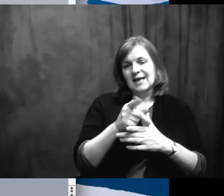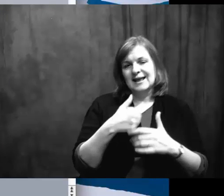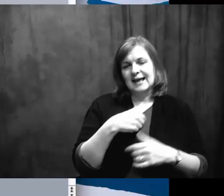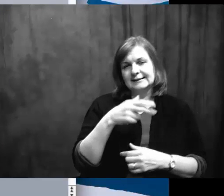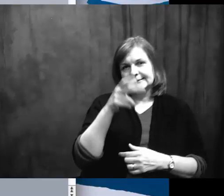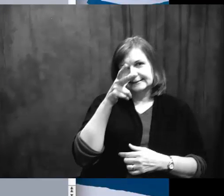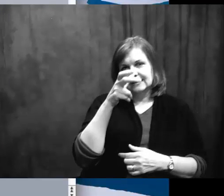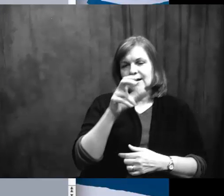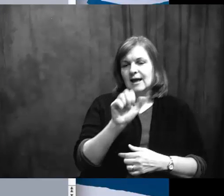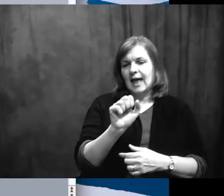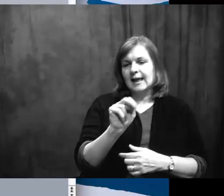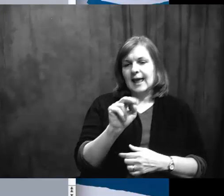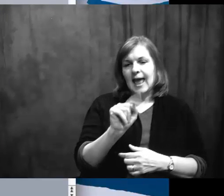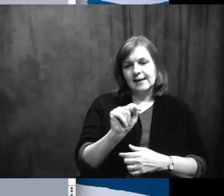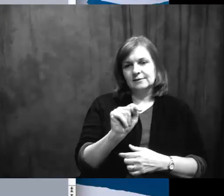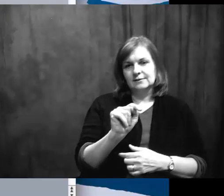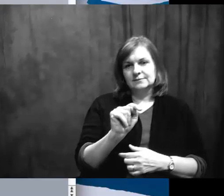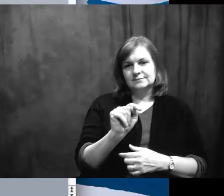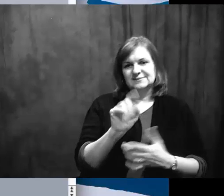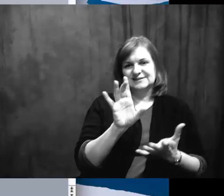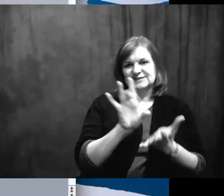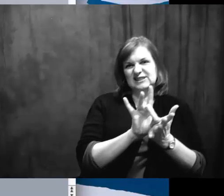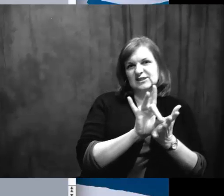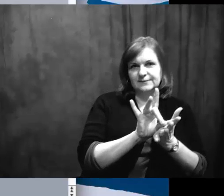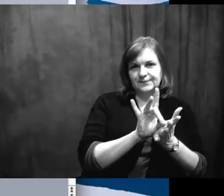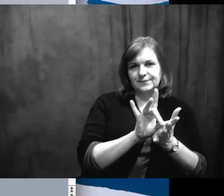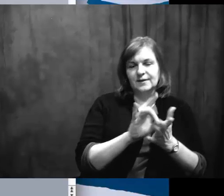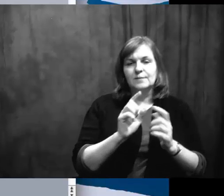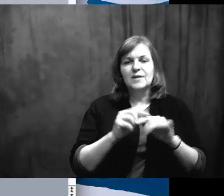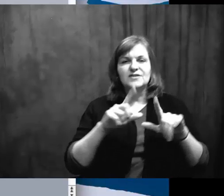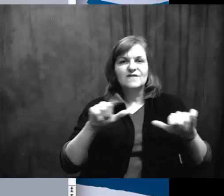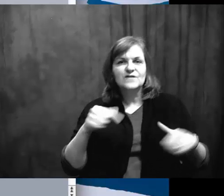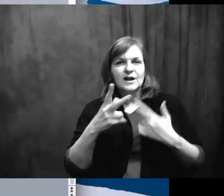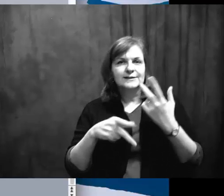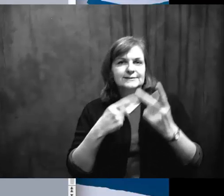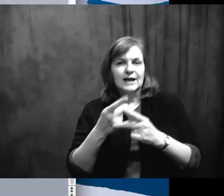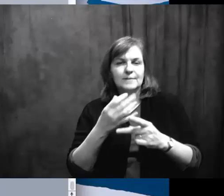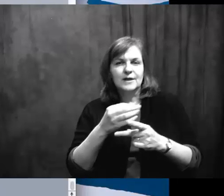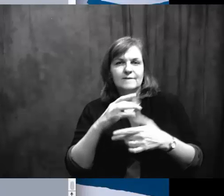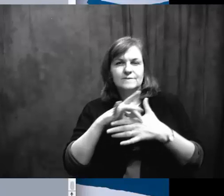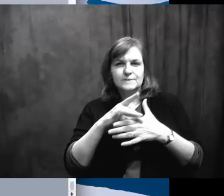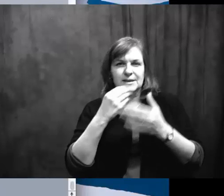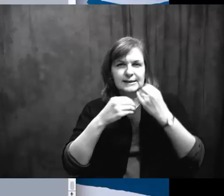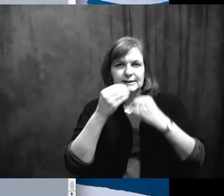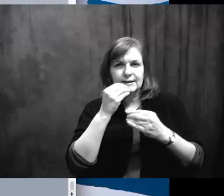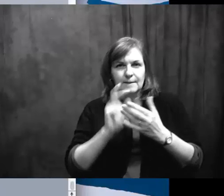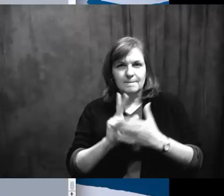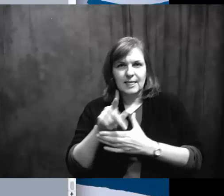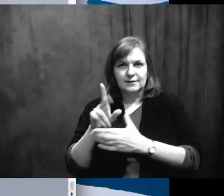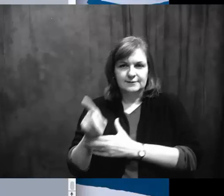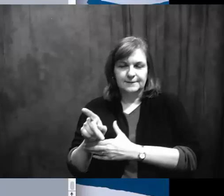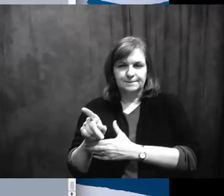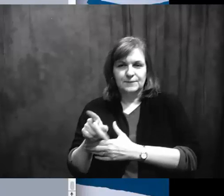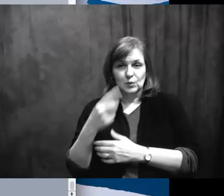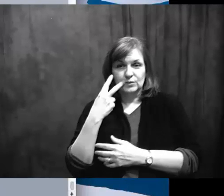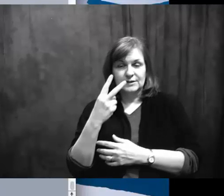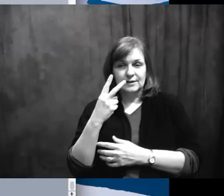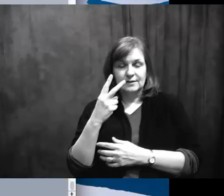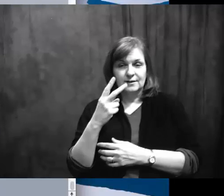attached to our sundew plant here. But there are all kinds of varieties of these carnivorous